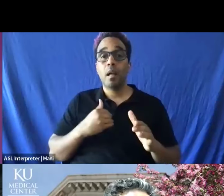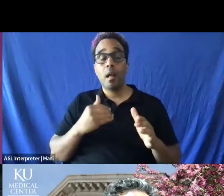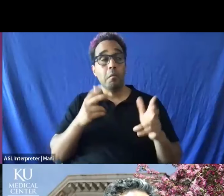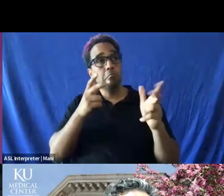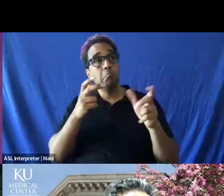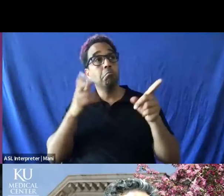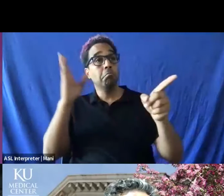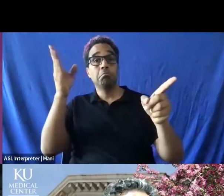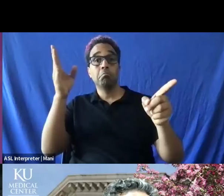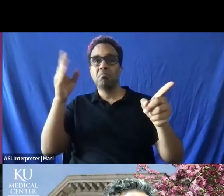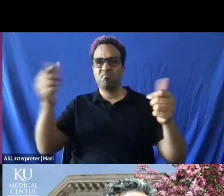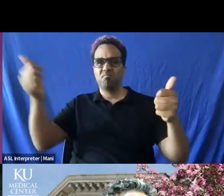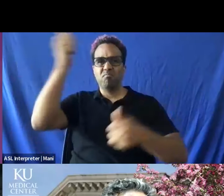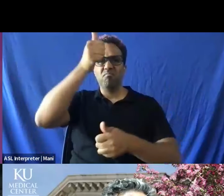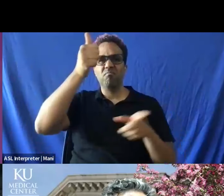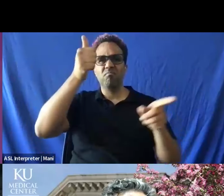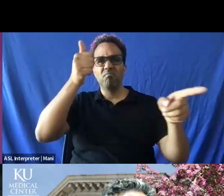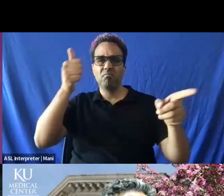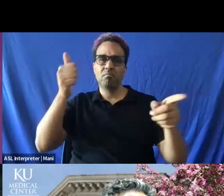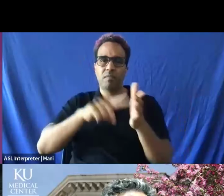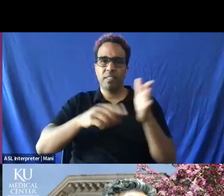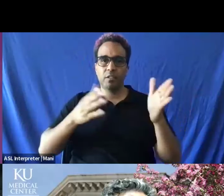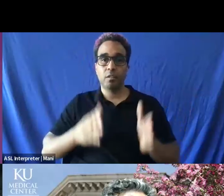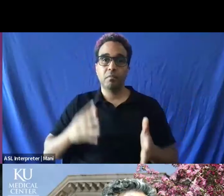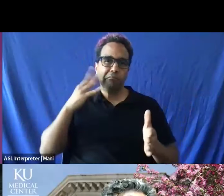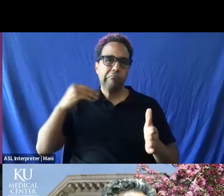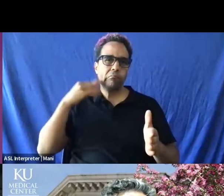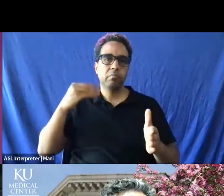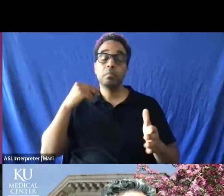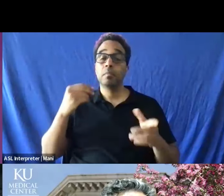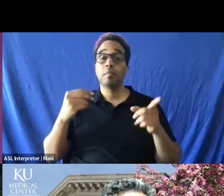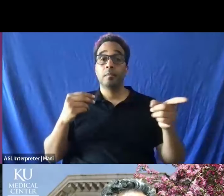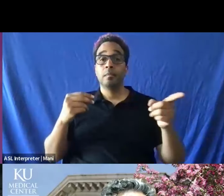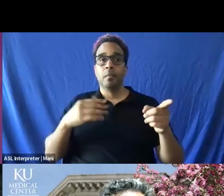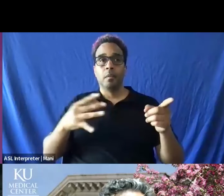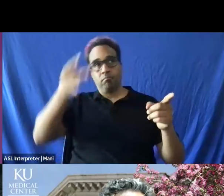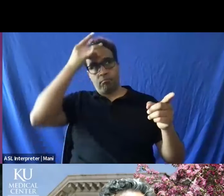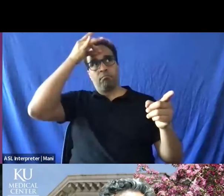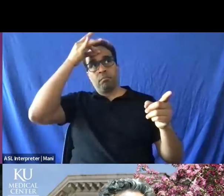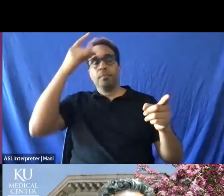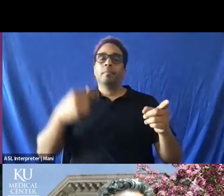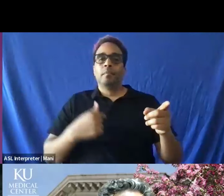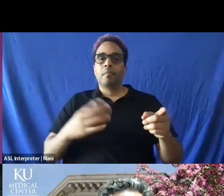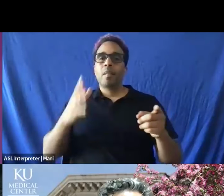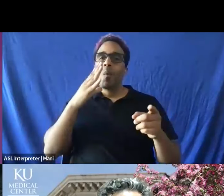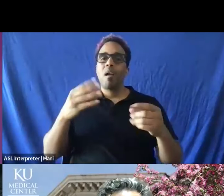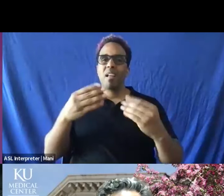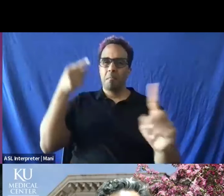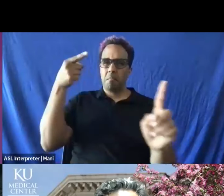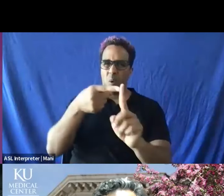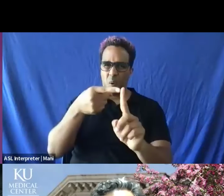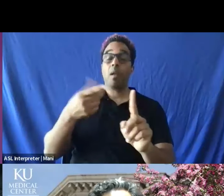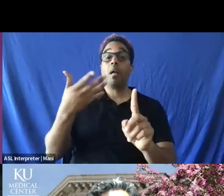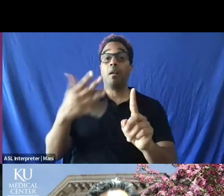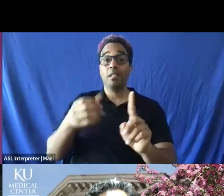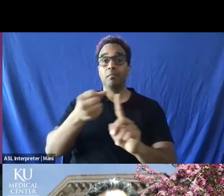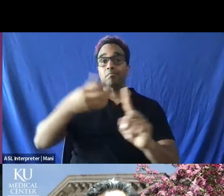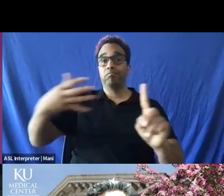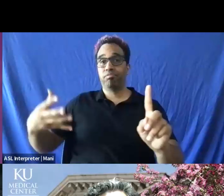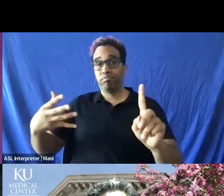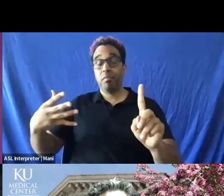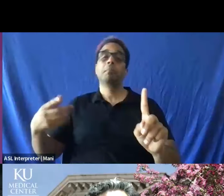that stayed with me my whole career. So I'm going to tell you the punchline, then tell you the story, then go back to the punchline. And that is making